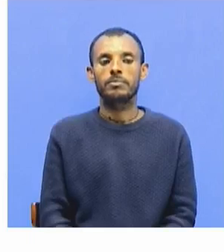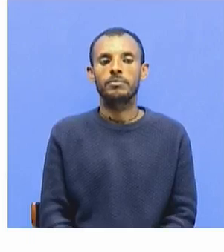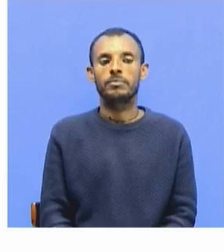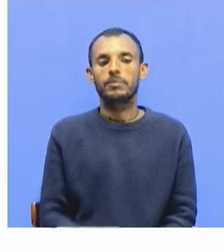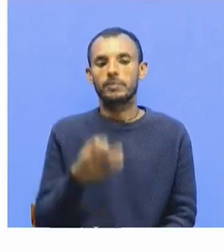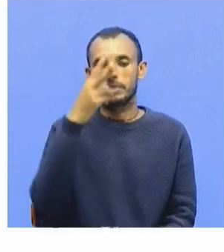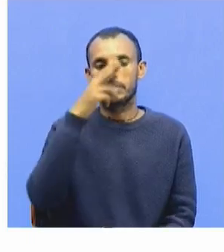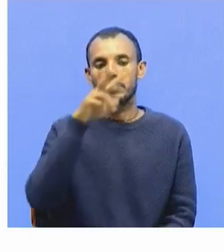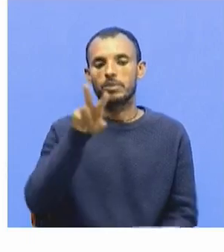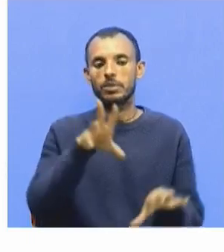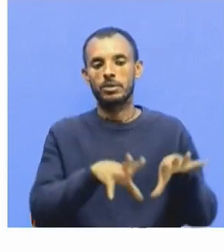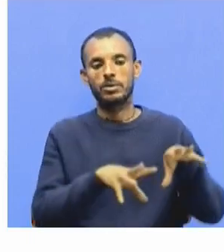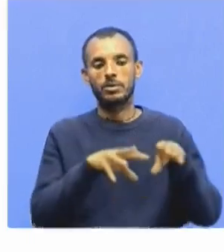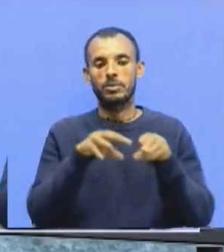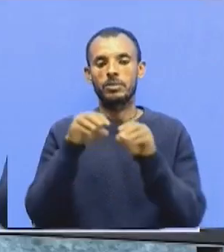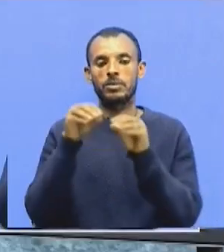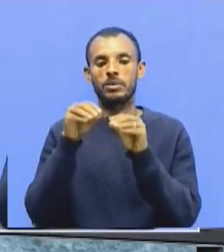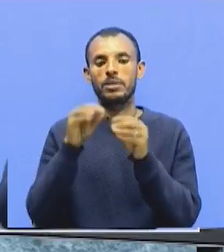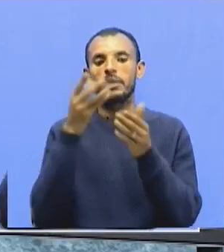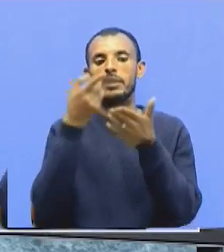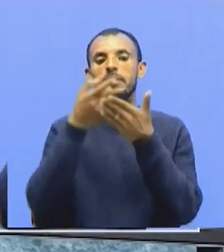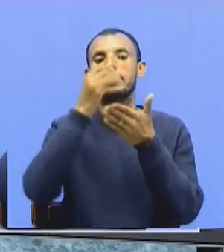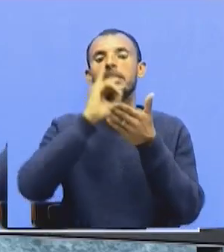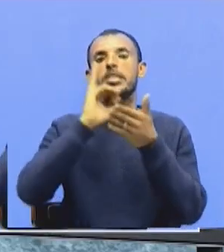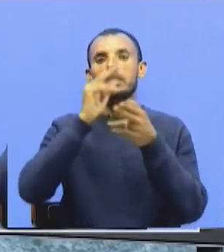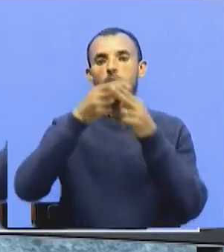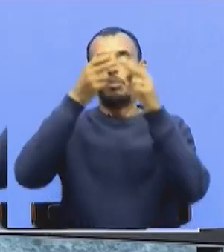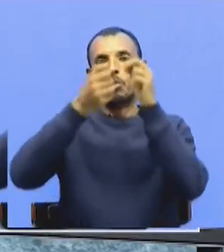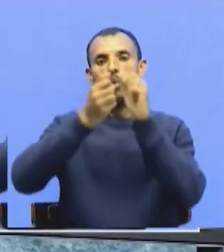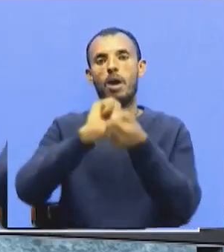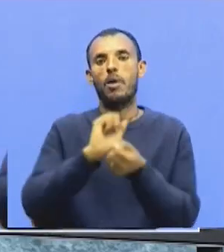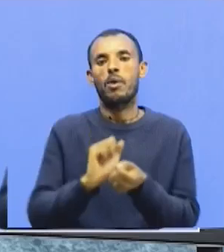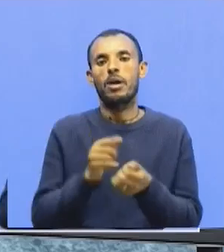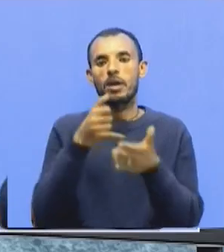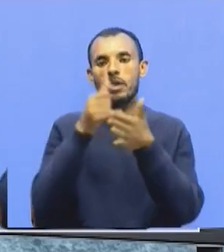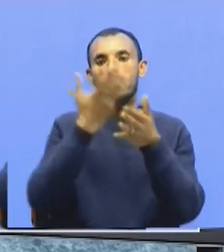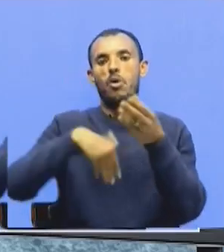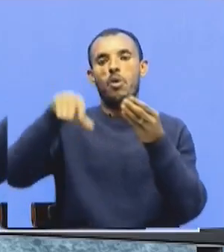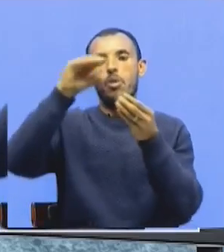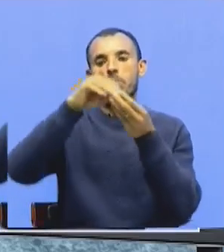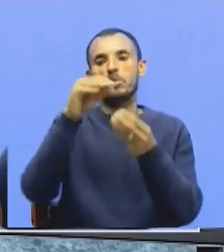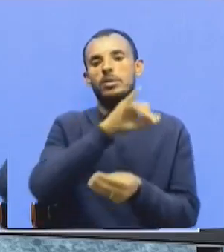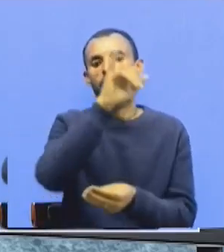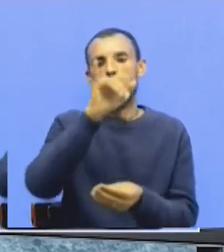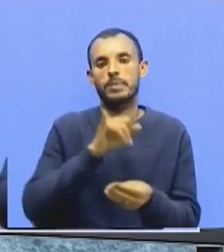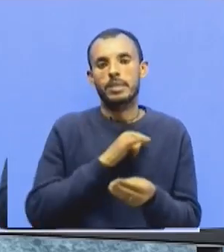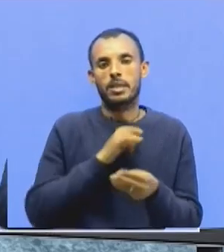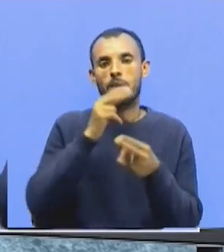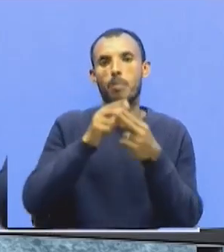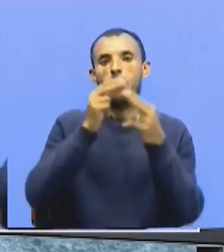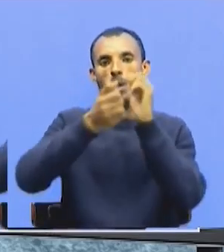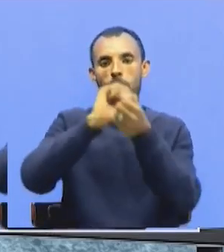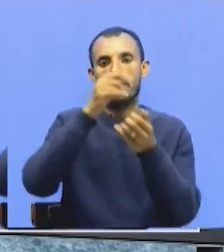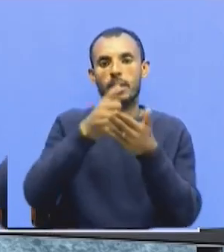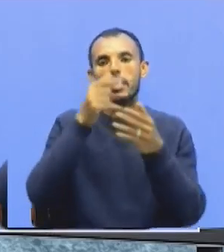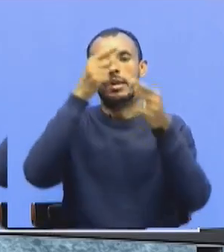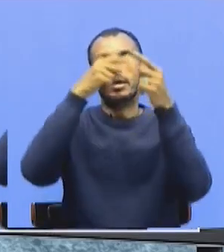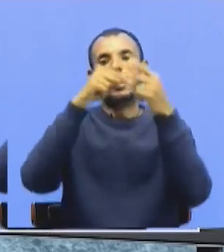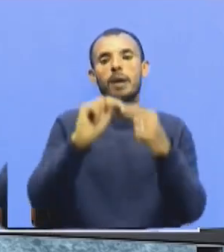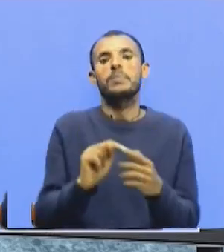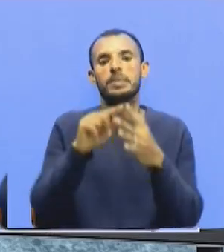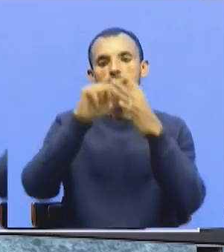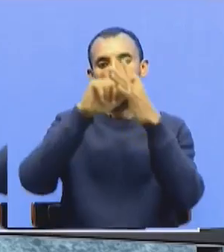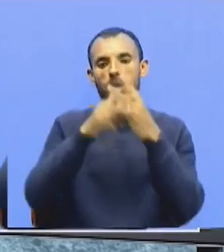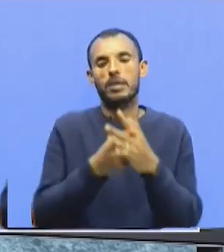Look, students. This is a pronoun. It's also subject pronoun. It comes the beginning